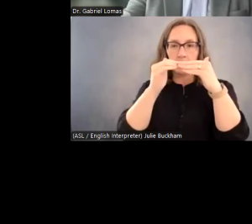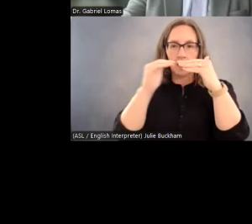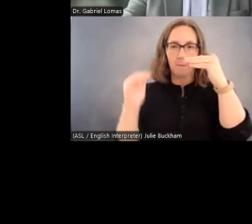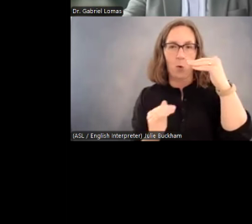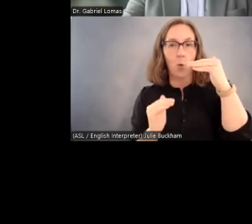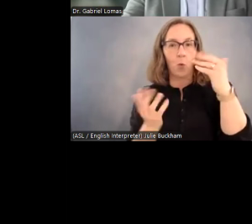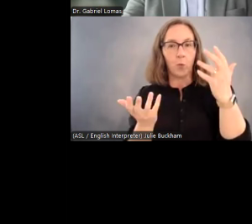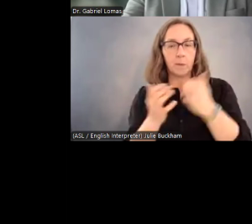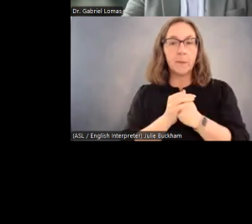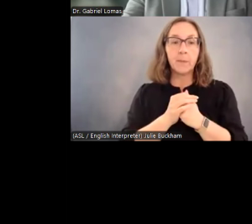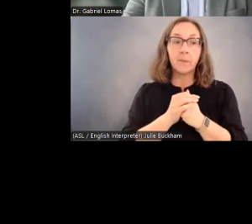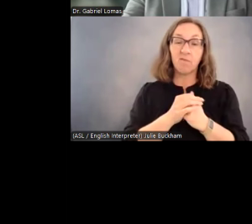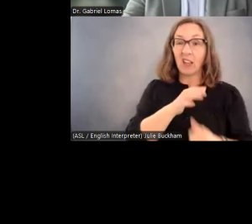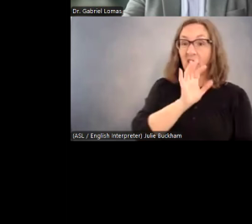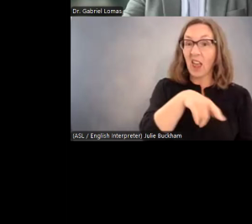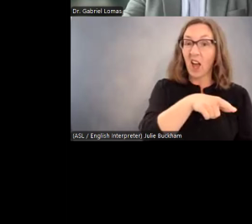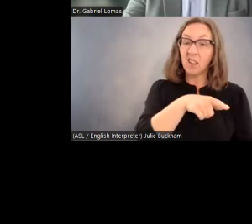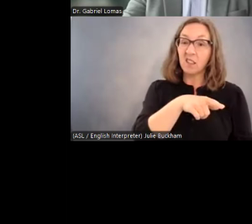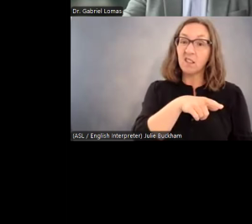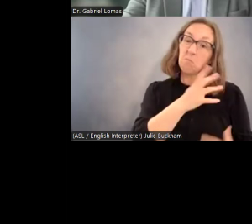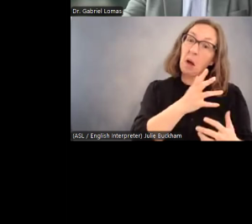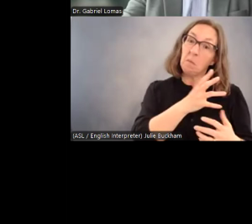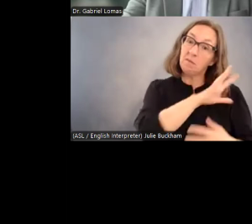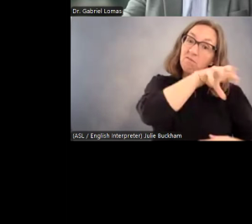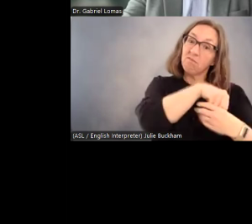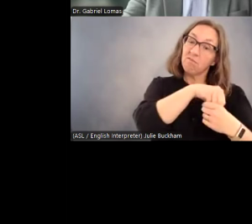And that probably had consequences for her going to jail.